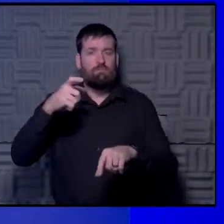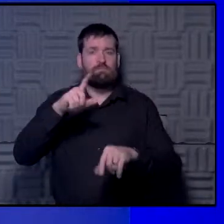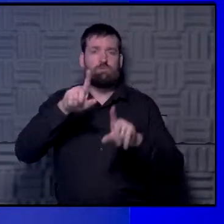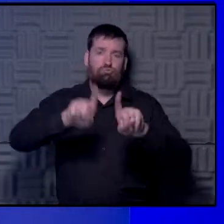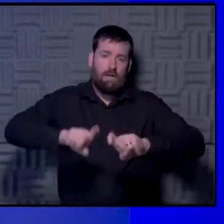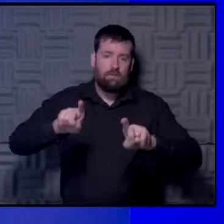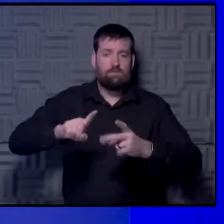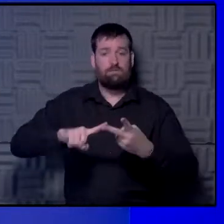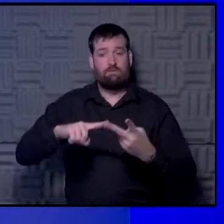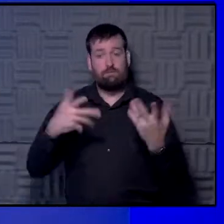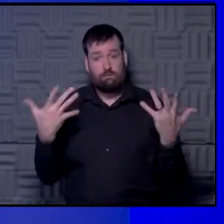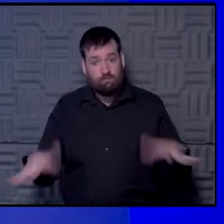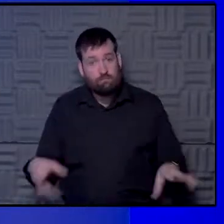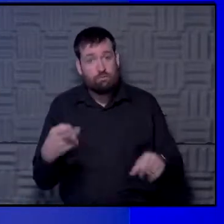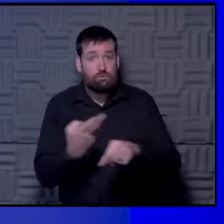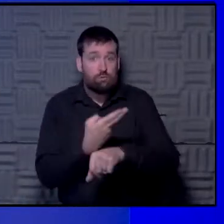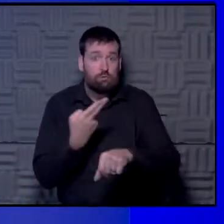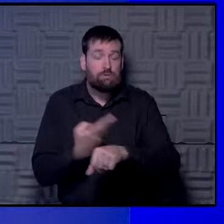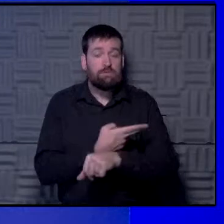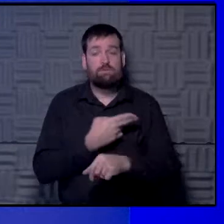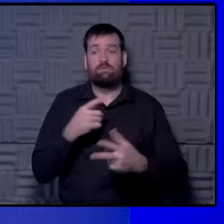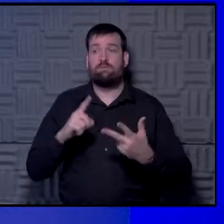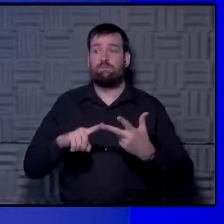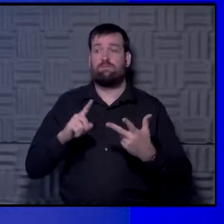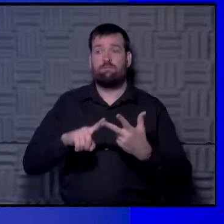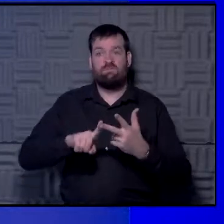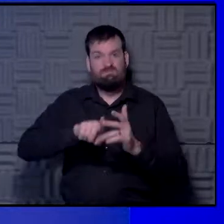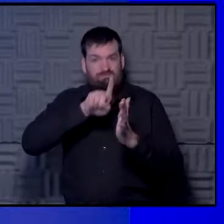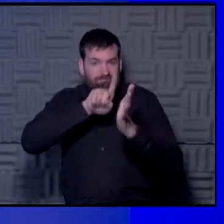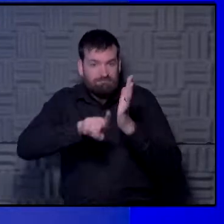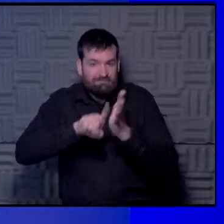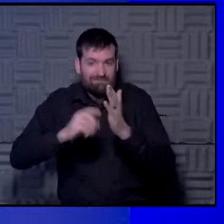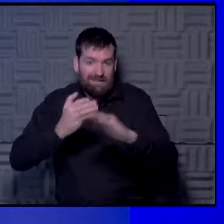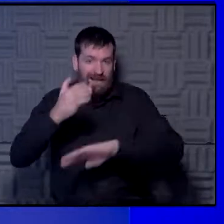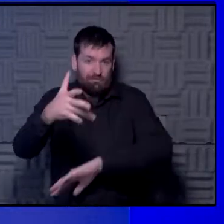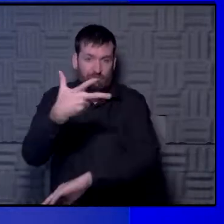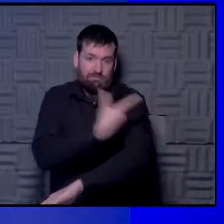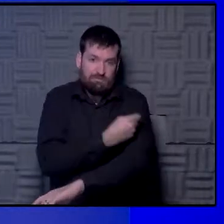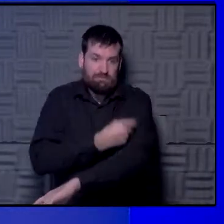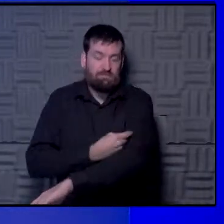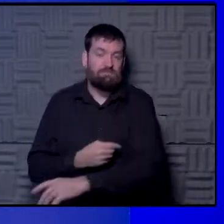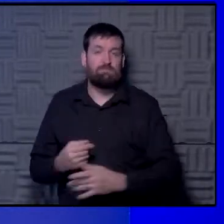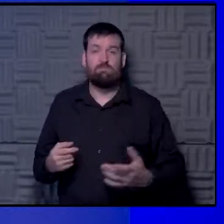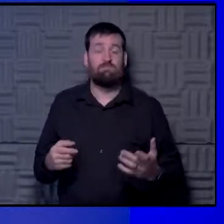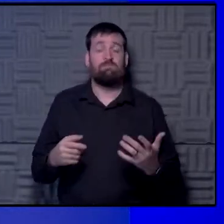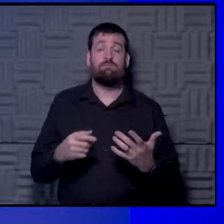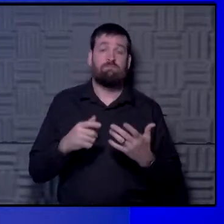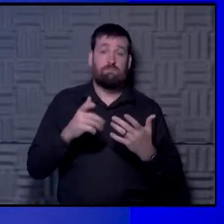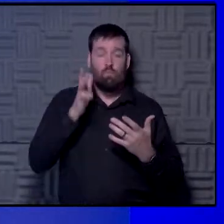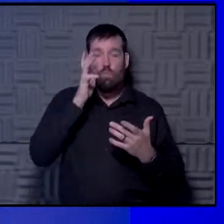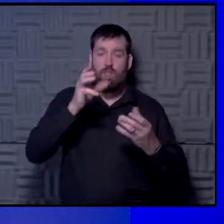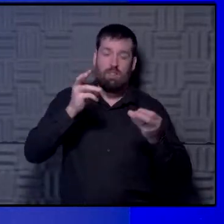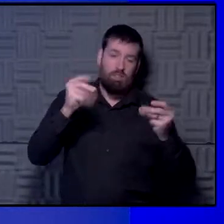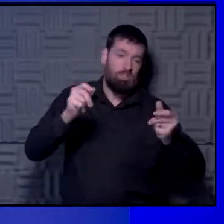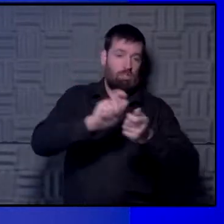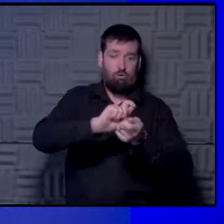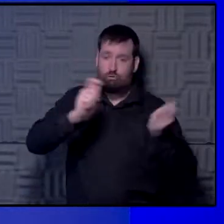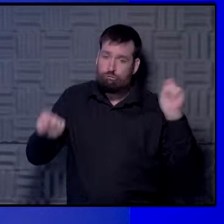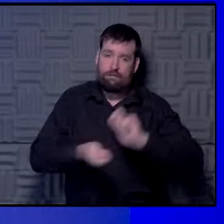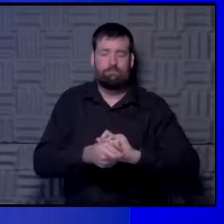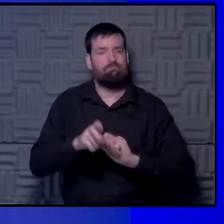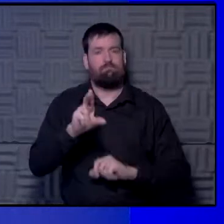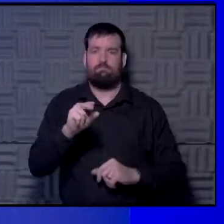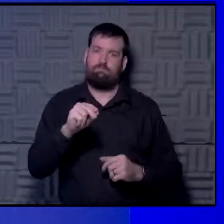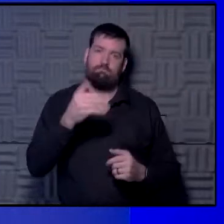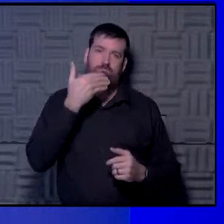people are using it, the post-marketing analysis. So it doesn't look like anything is going to change as far as that front. Still, the